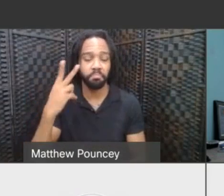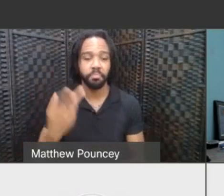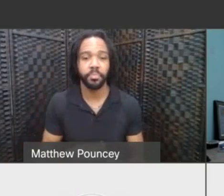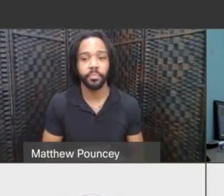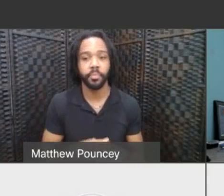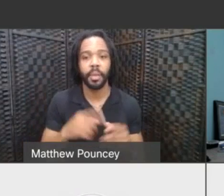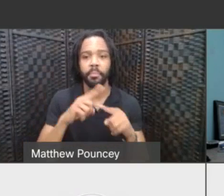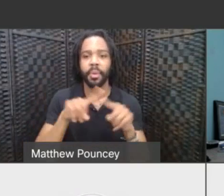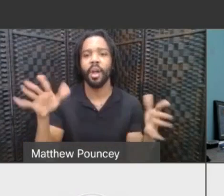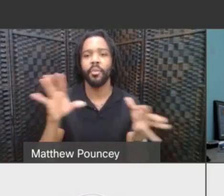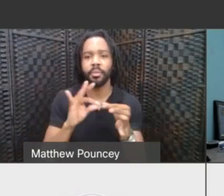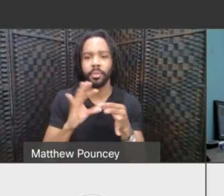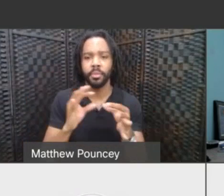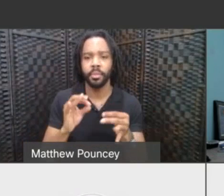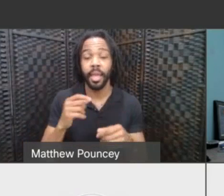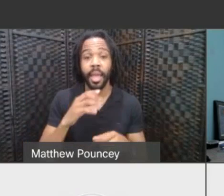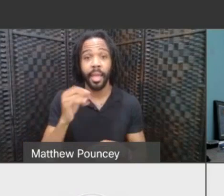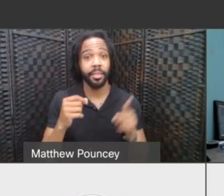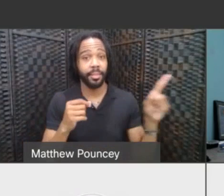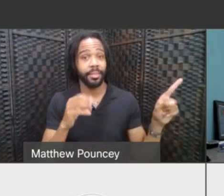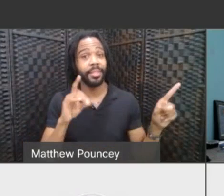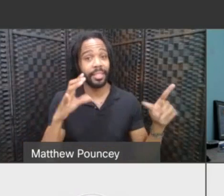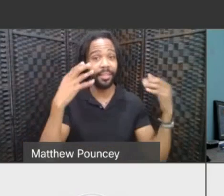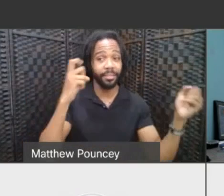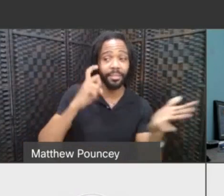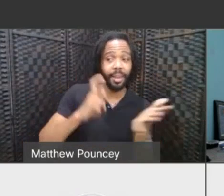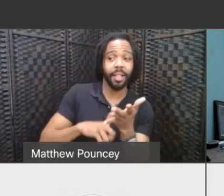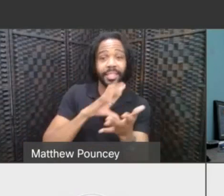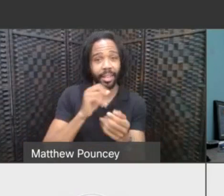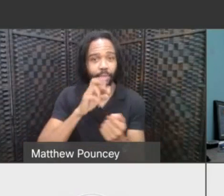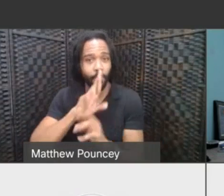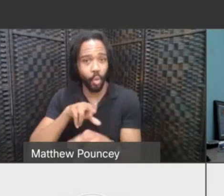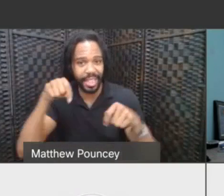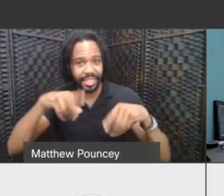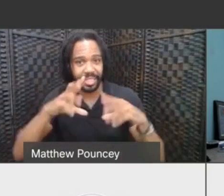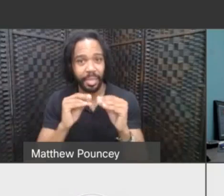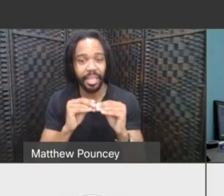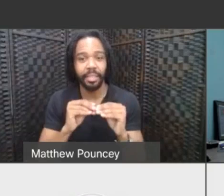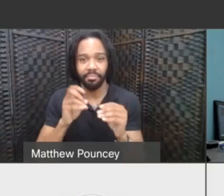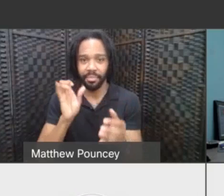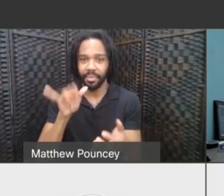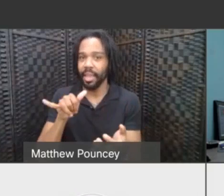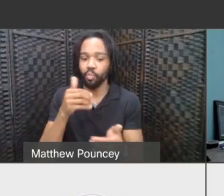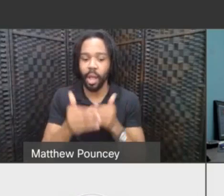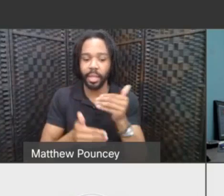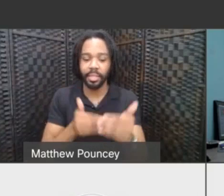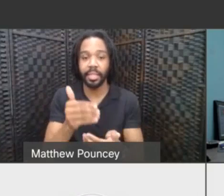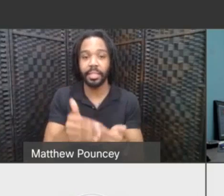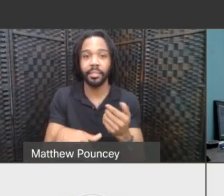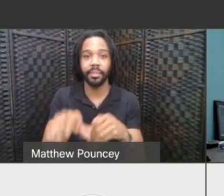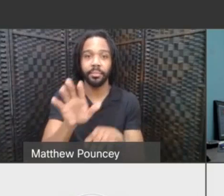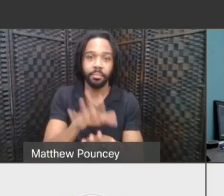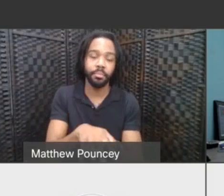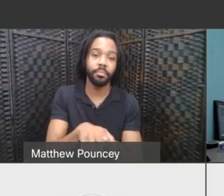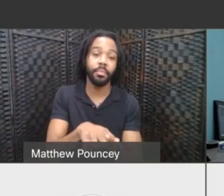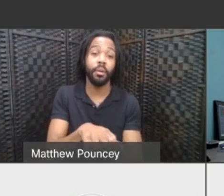But as I said, and they have acknowledged, and we've reported here that that is moving slowly, but